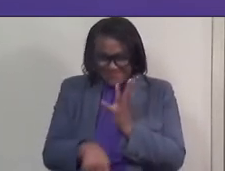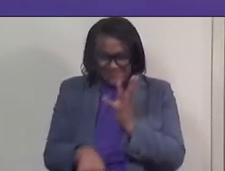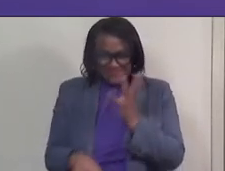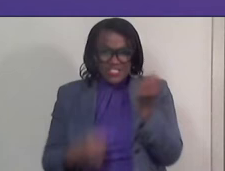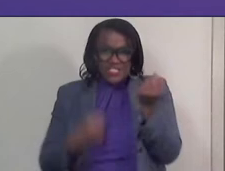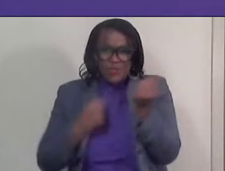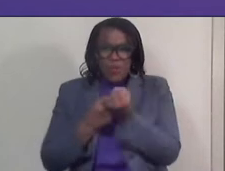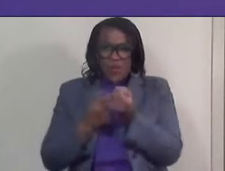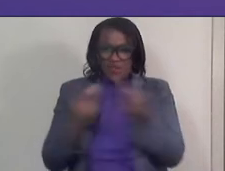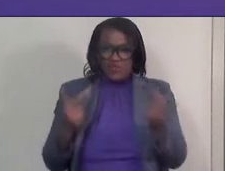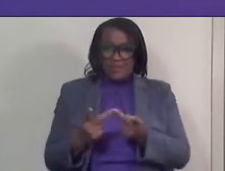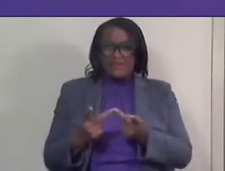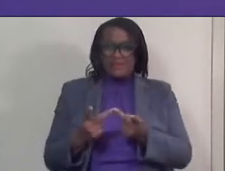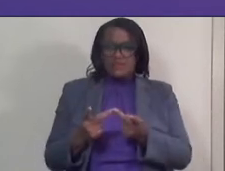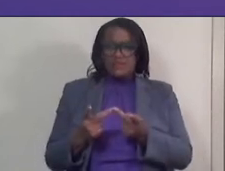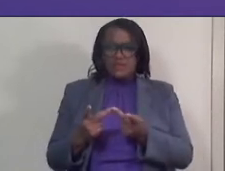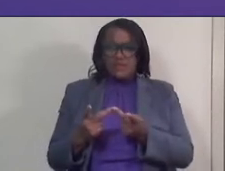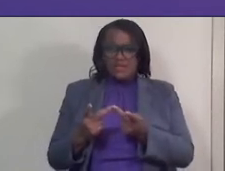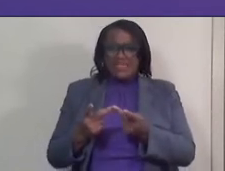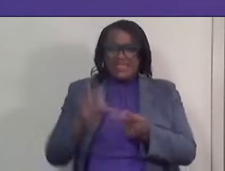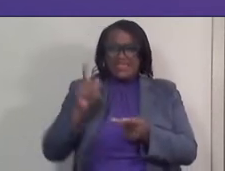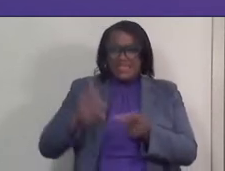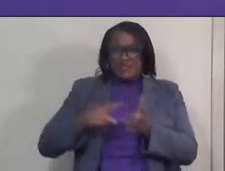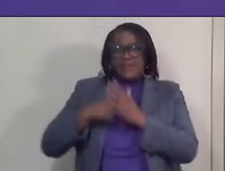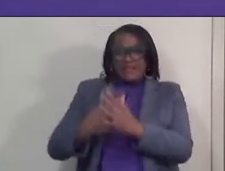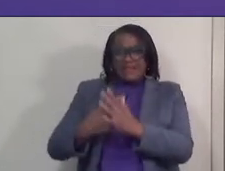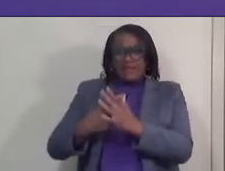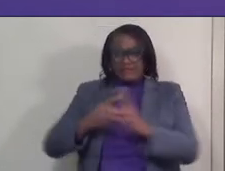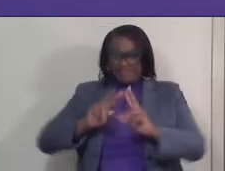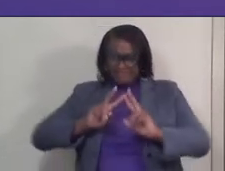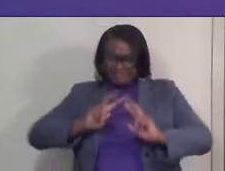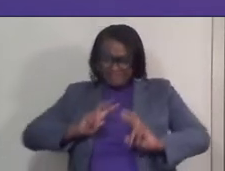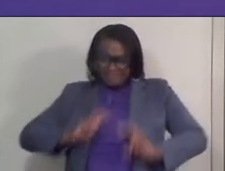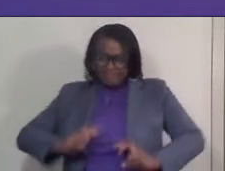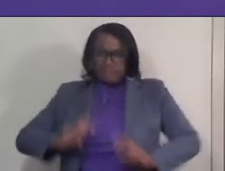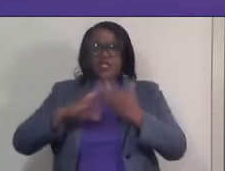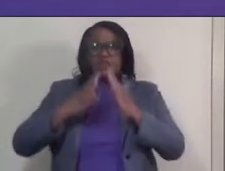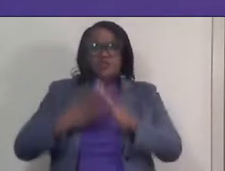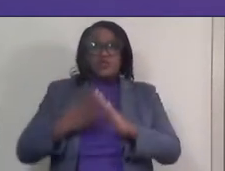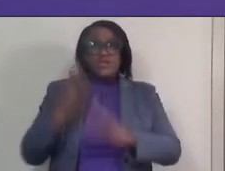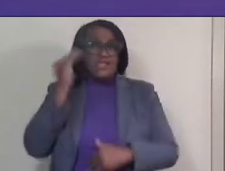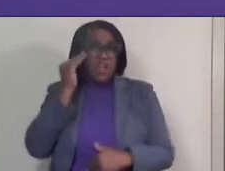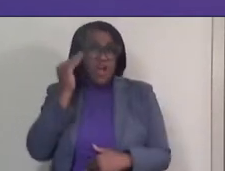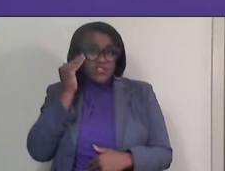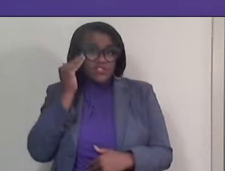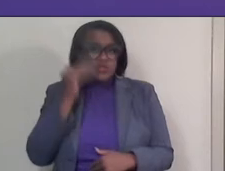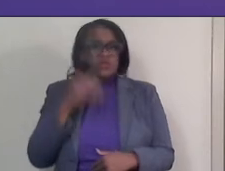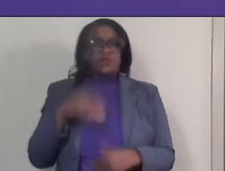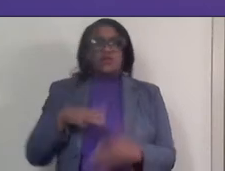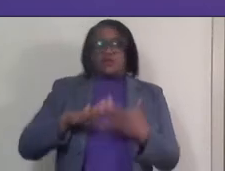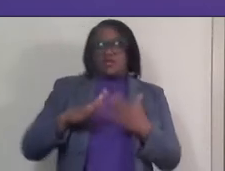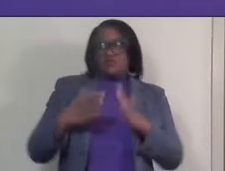supportive place to begin looking into community knowledge and community